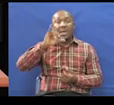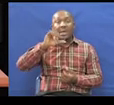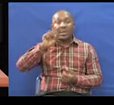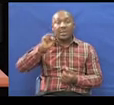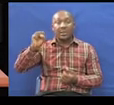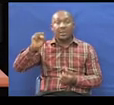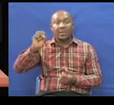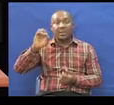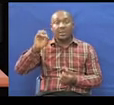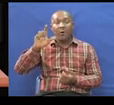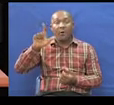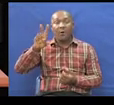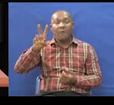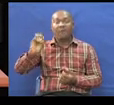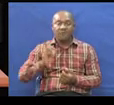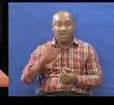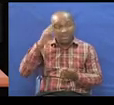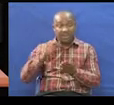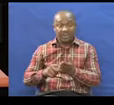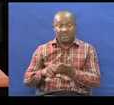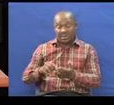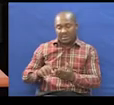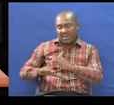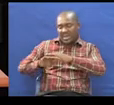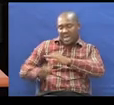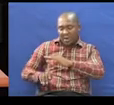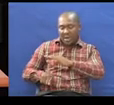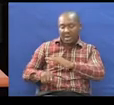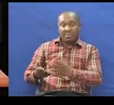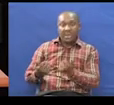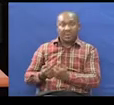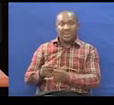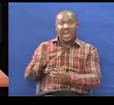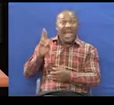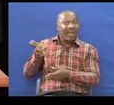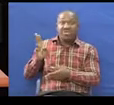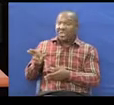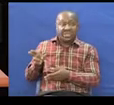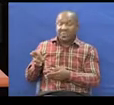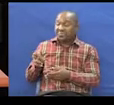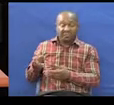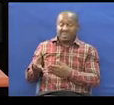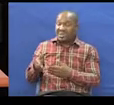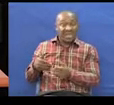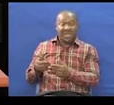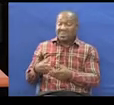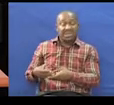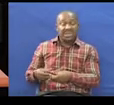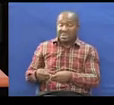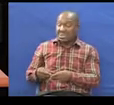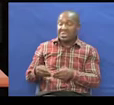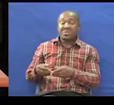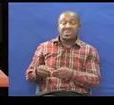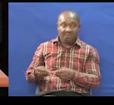downward displacement of water. Water will be displaced downward. Why? The reason is because hydrogen